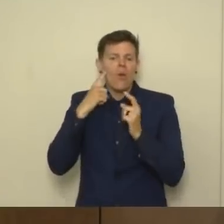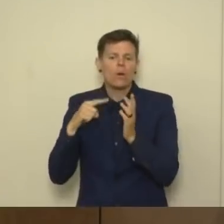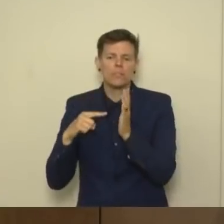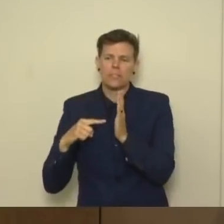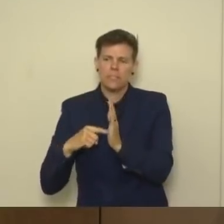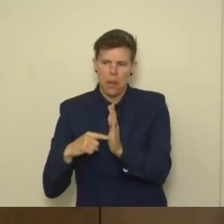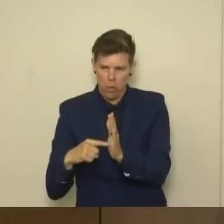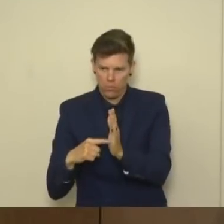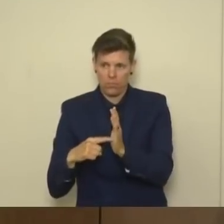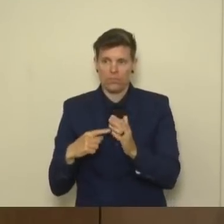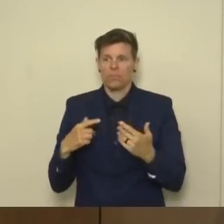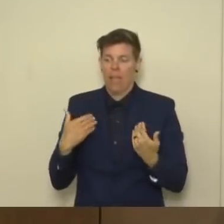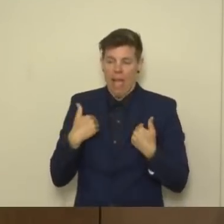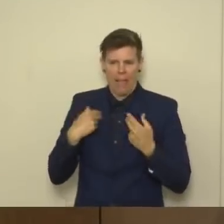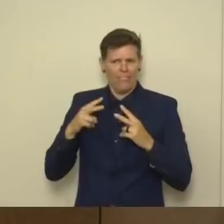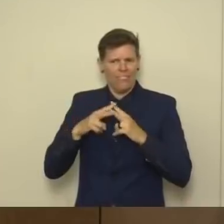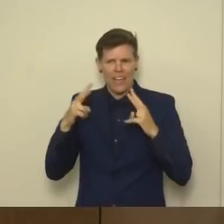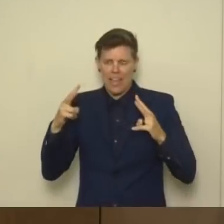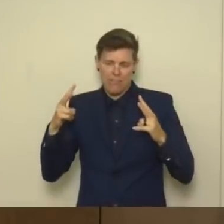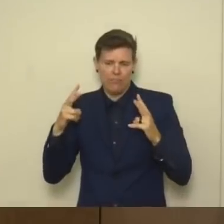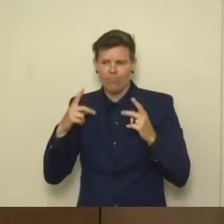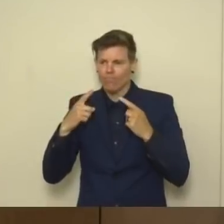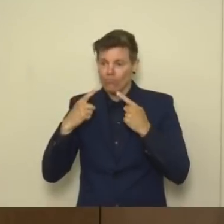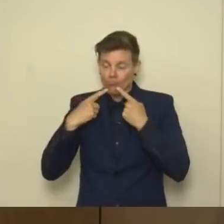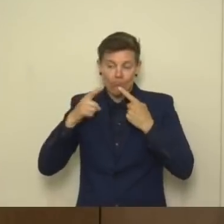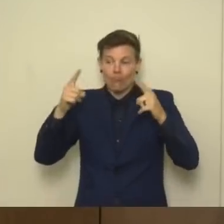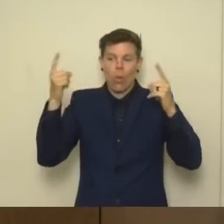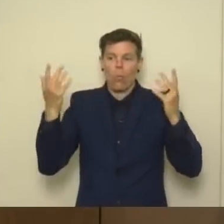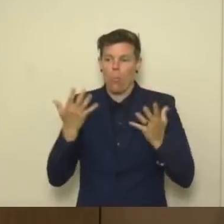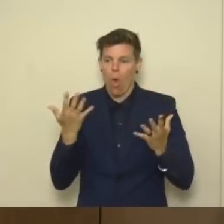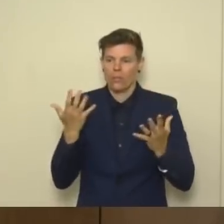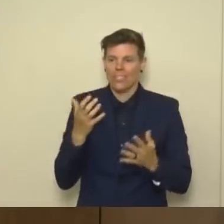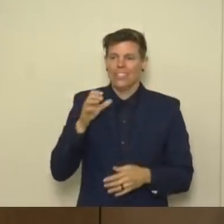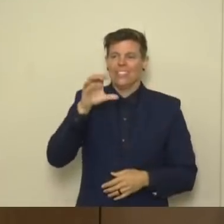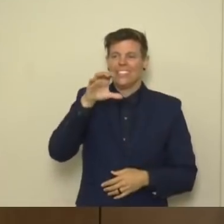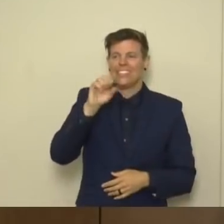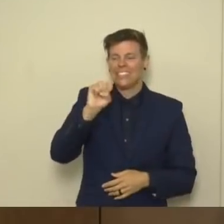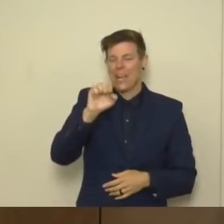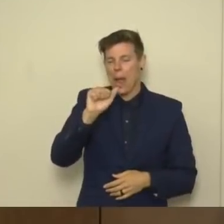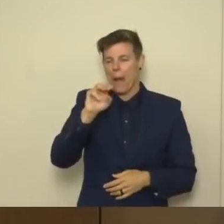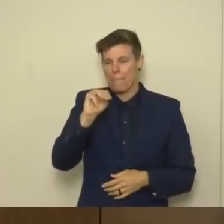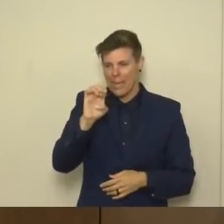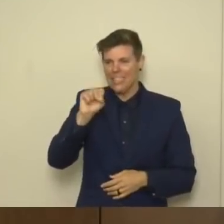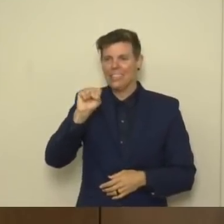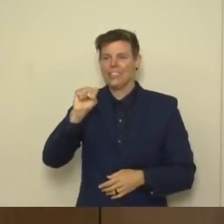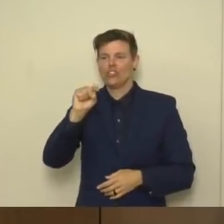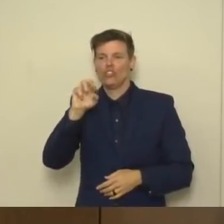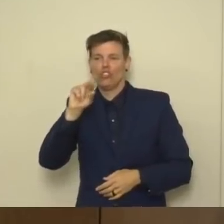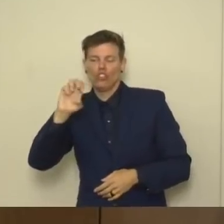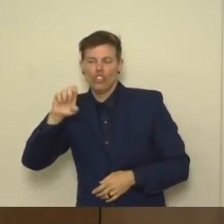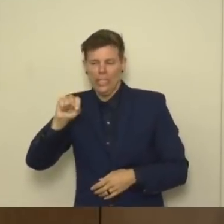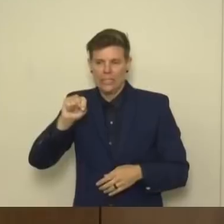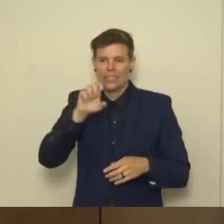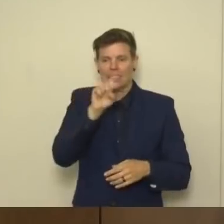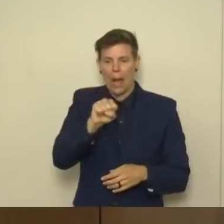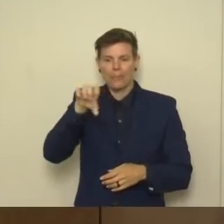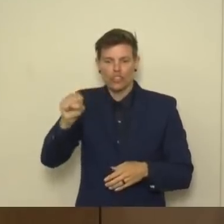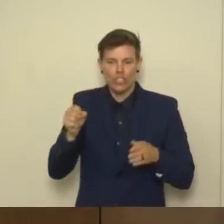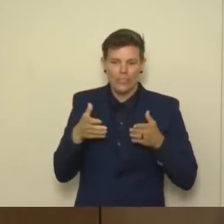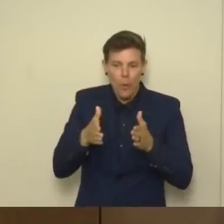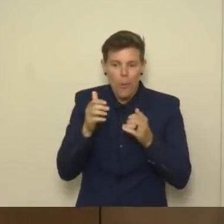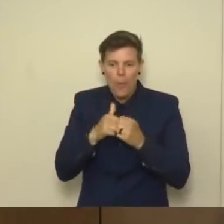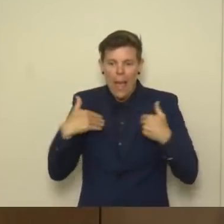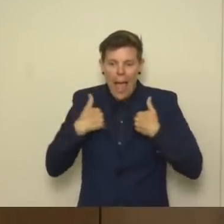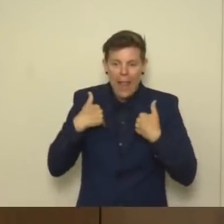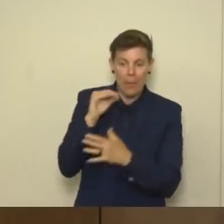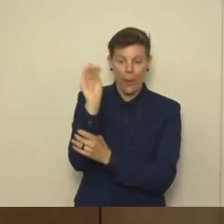effective early learning tool, Sesame Street. So we know there's an application. I know. In fact, I